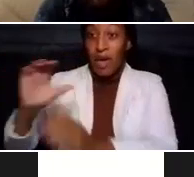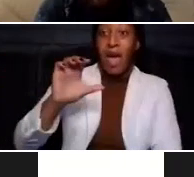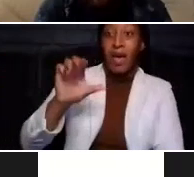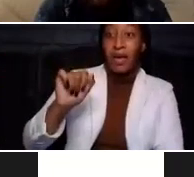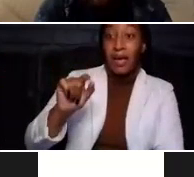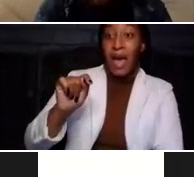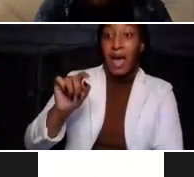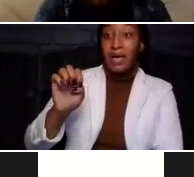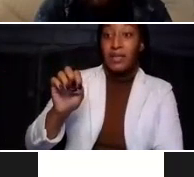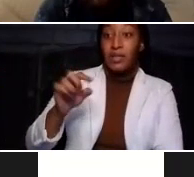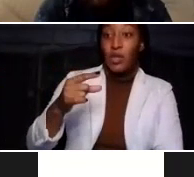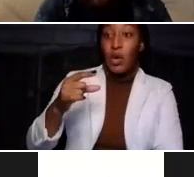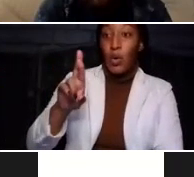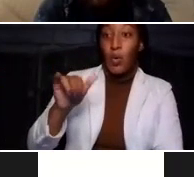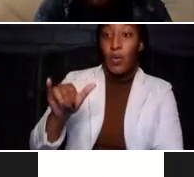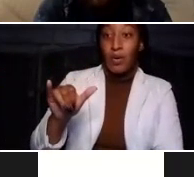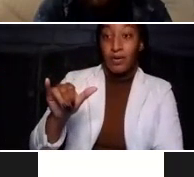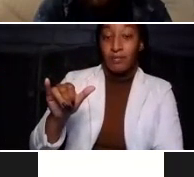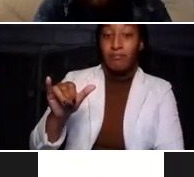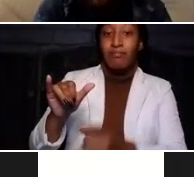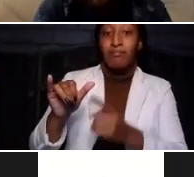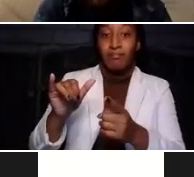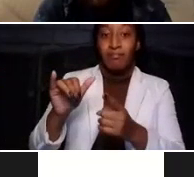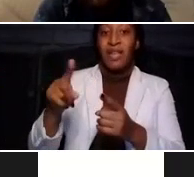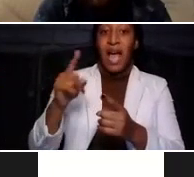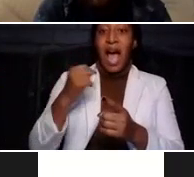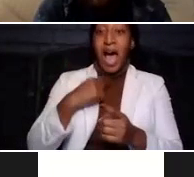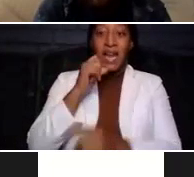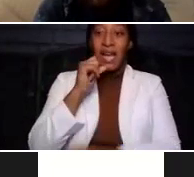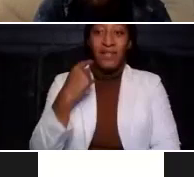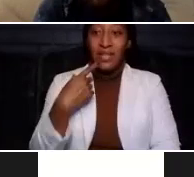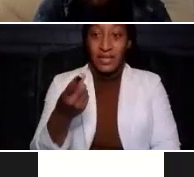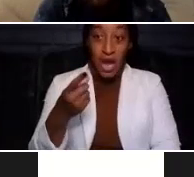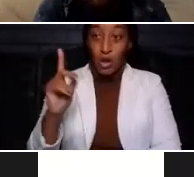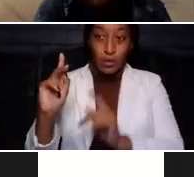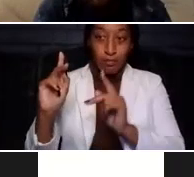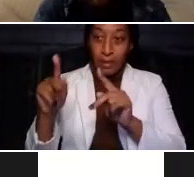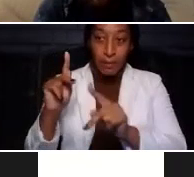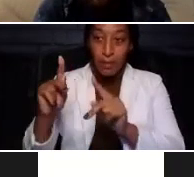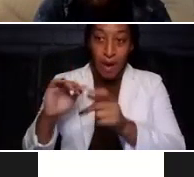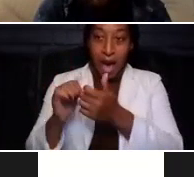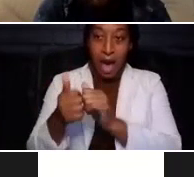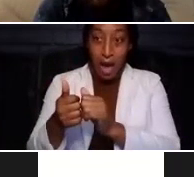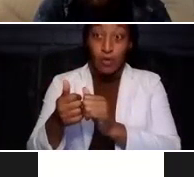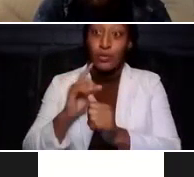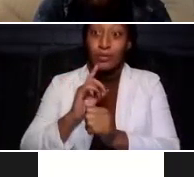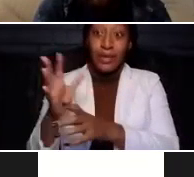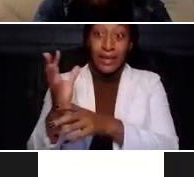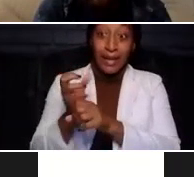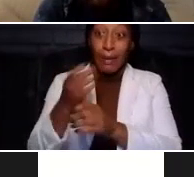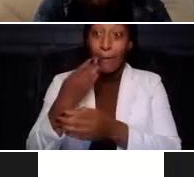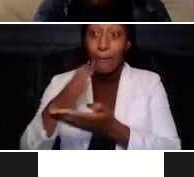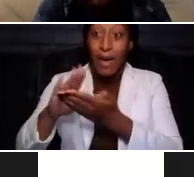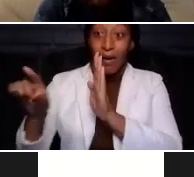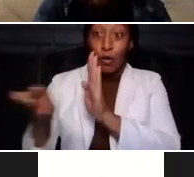because I don't have to tell students how to do a bad job. They pretty much figure that out on their own. But what is it that I'm looking for that will